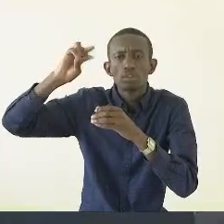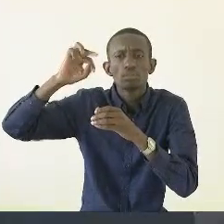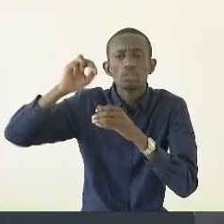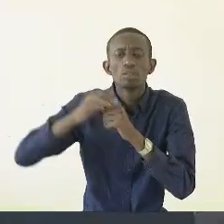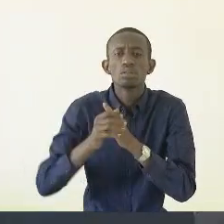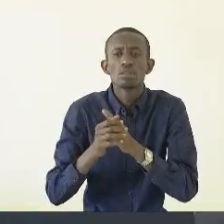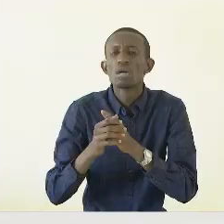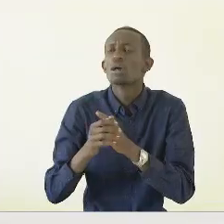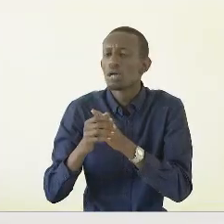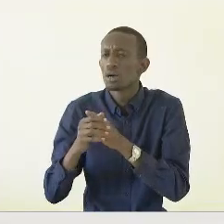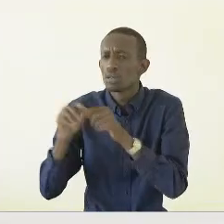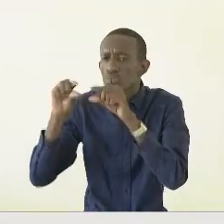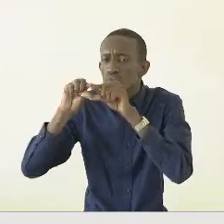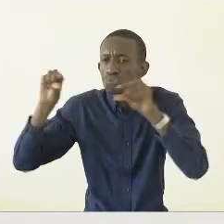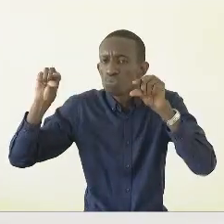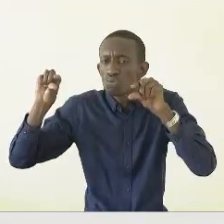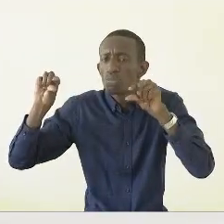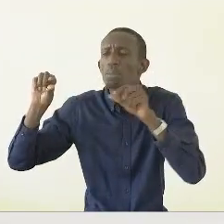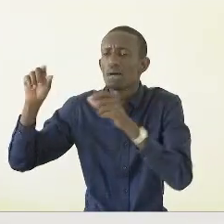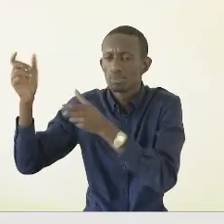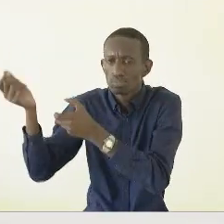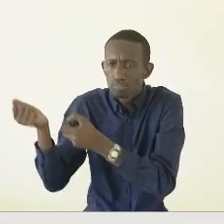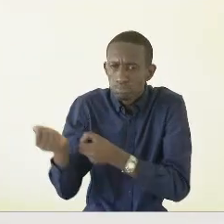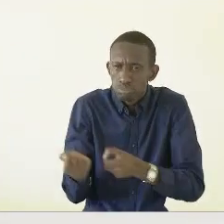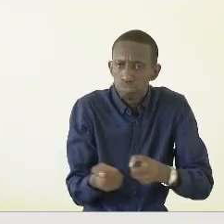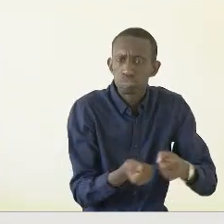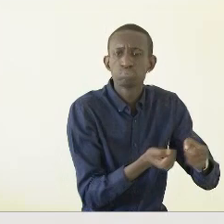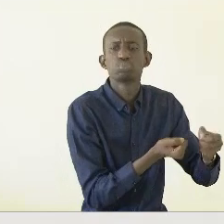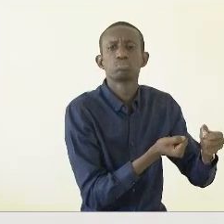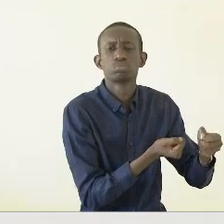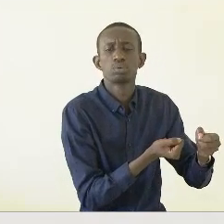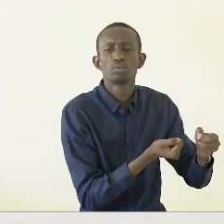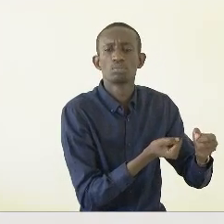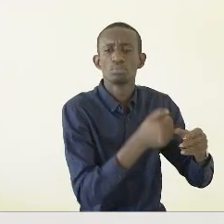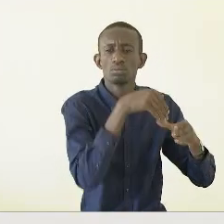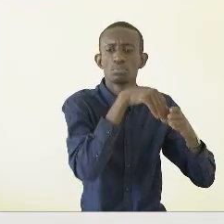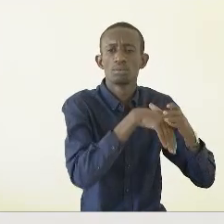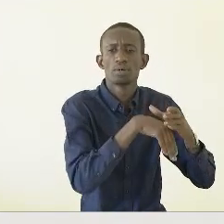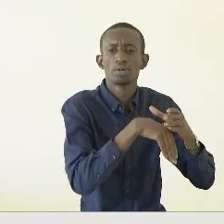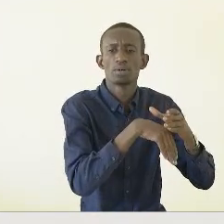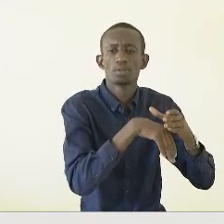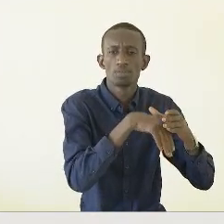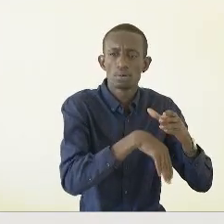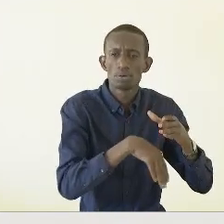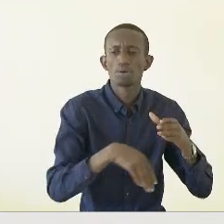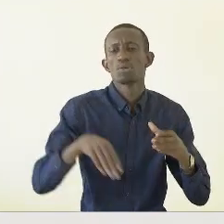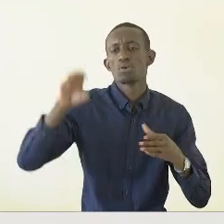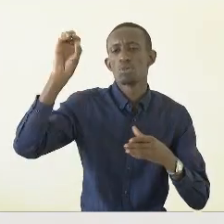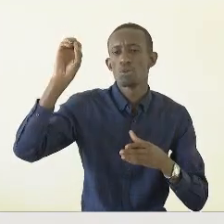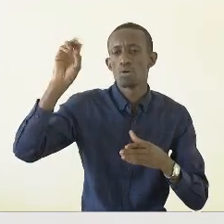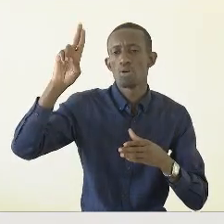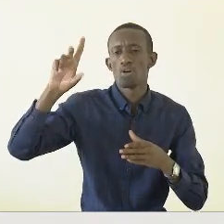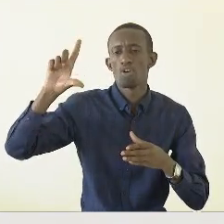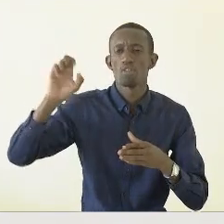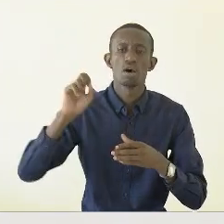pollen tube, which is this part, the pollen tube, and go down into the ovary.